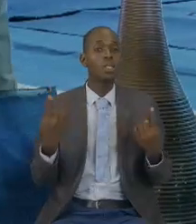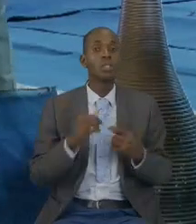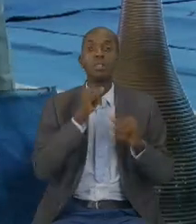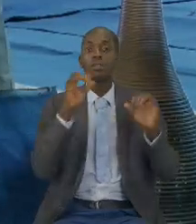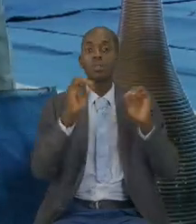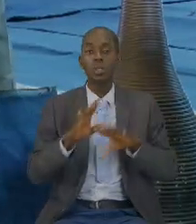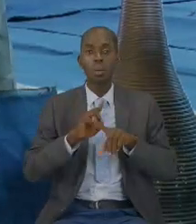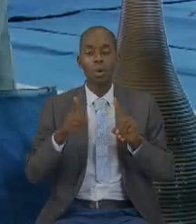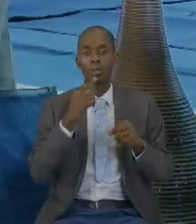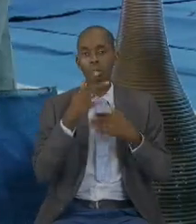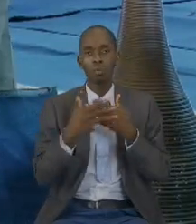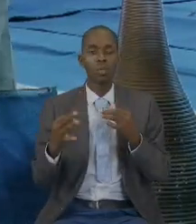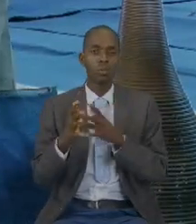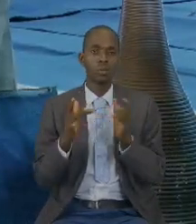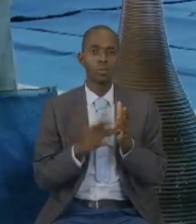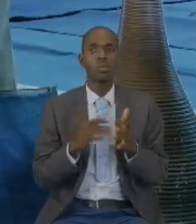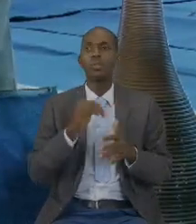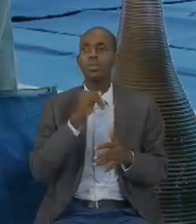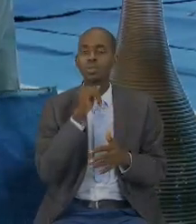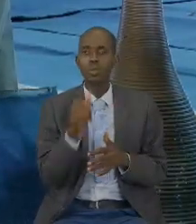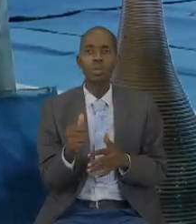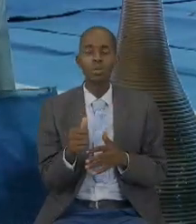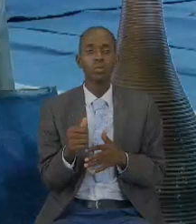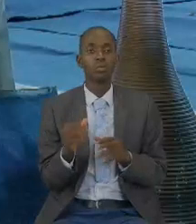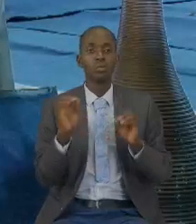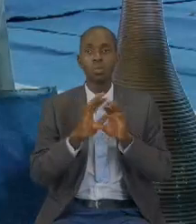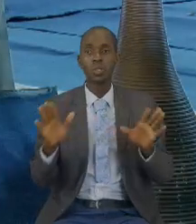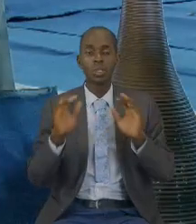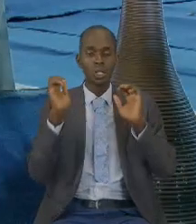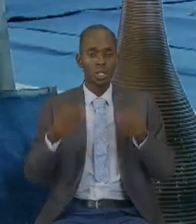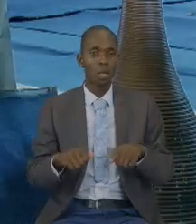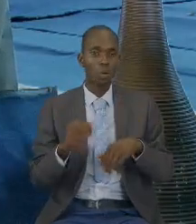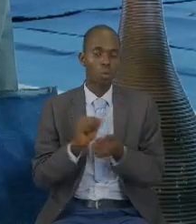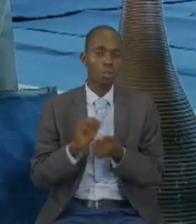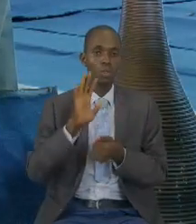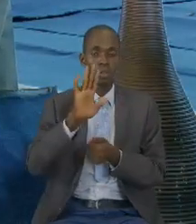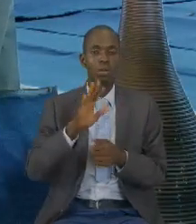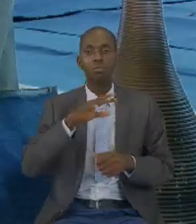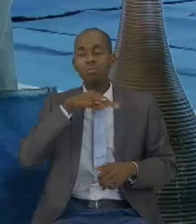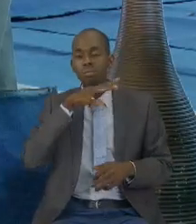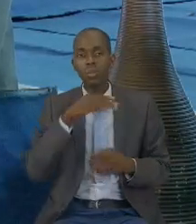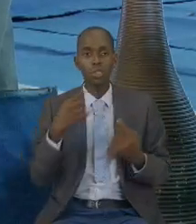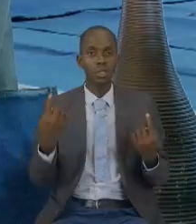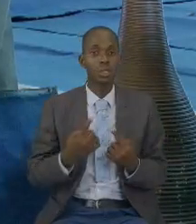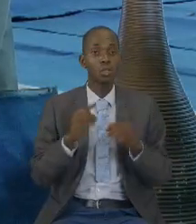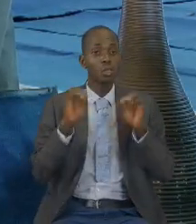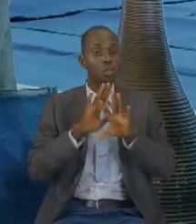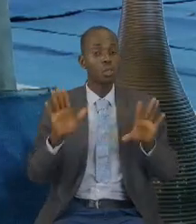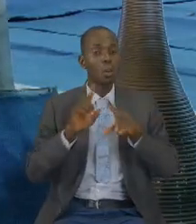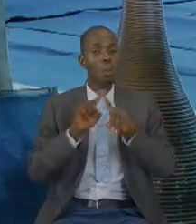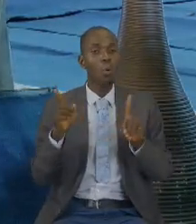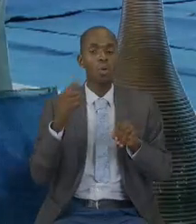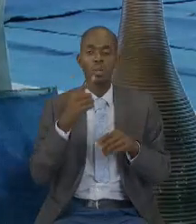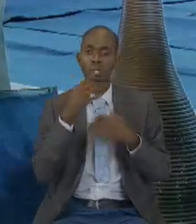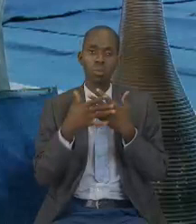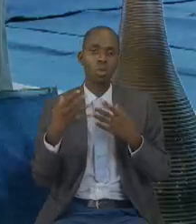of Jesus. Not what can wash away my guilt and condemnation, nothing but the blood of